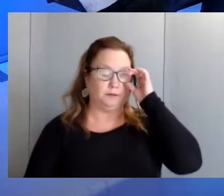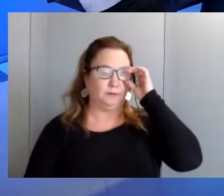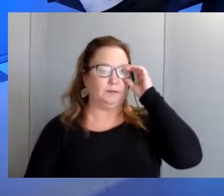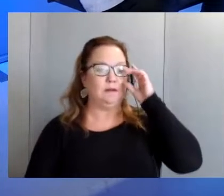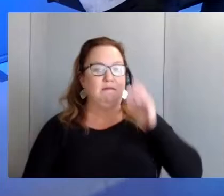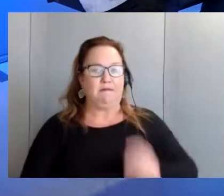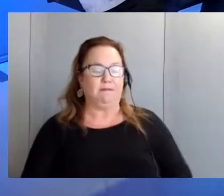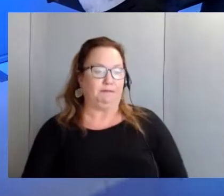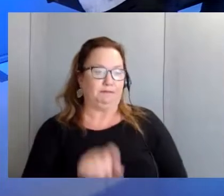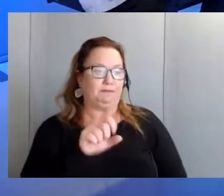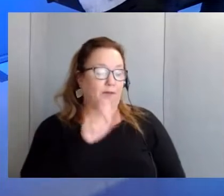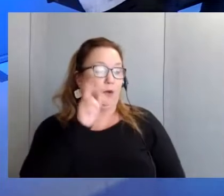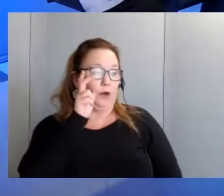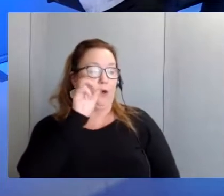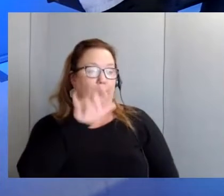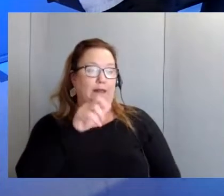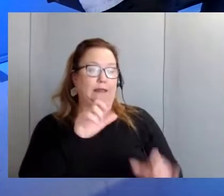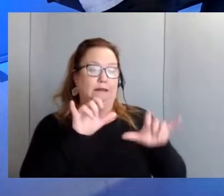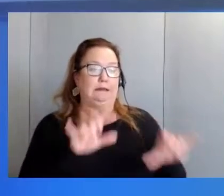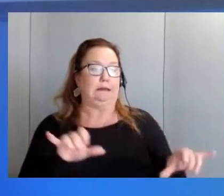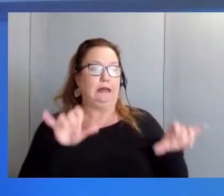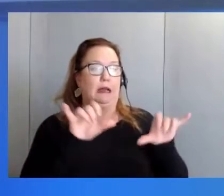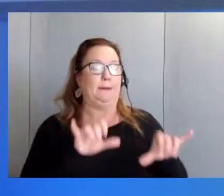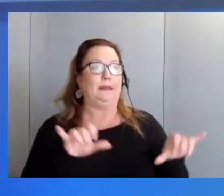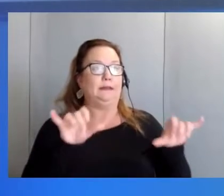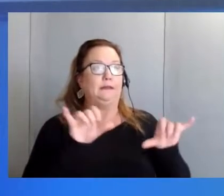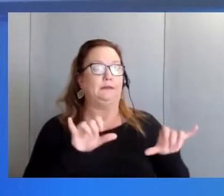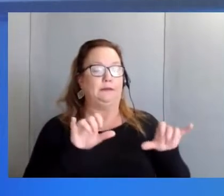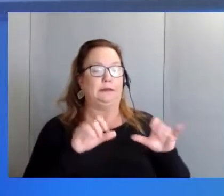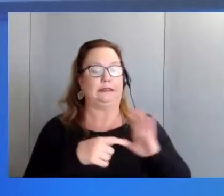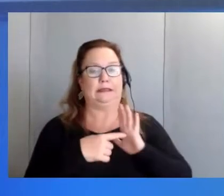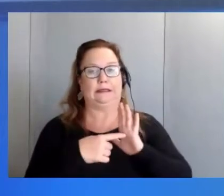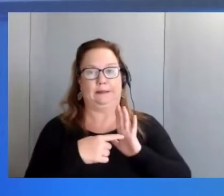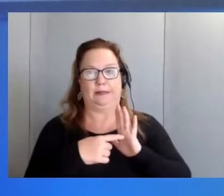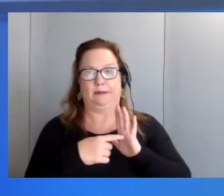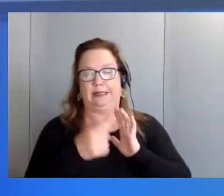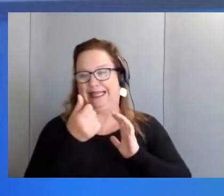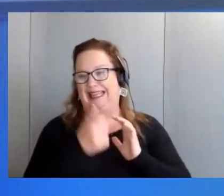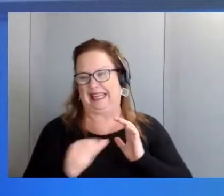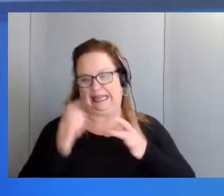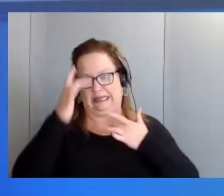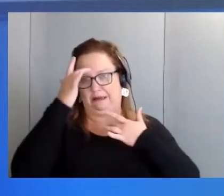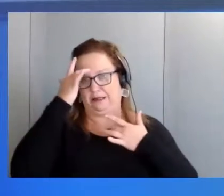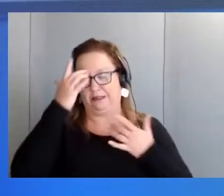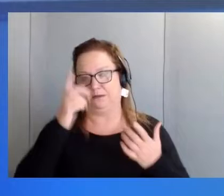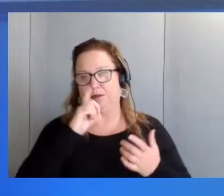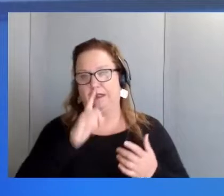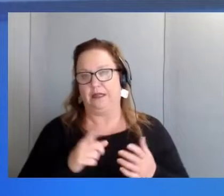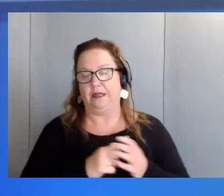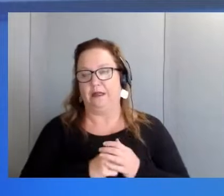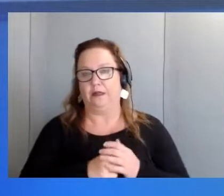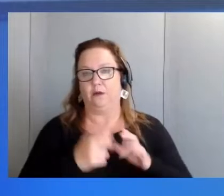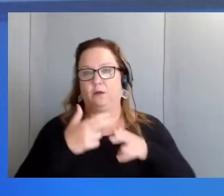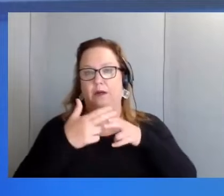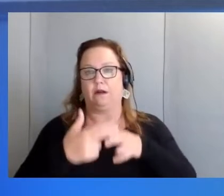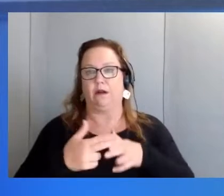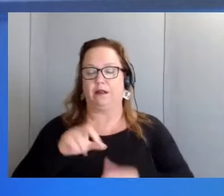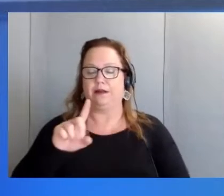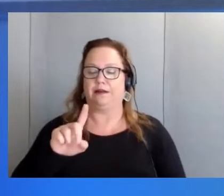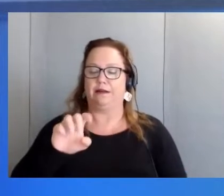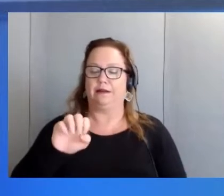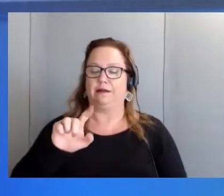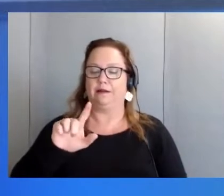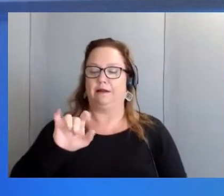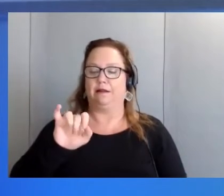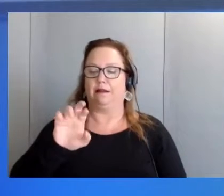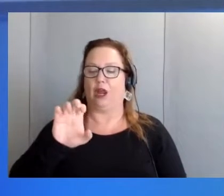That's a very common symptom of any illness, really, and we call it delirium. So people with a